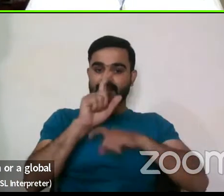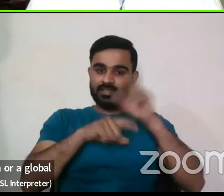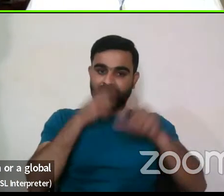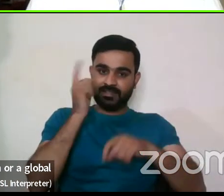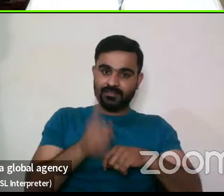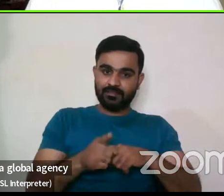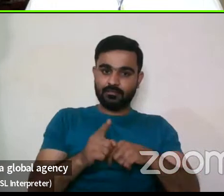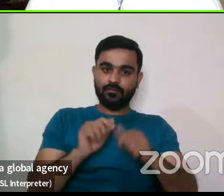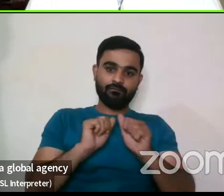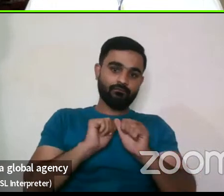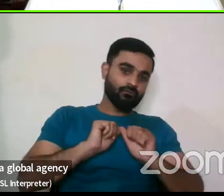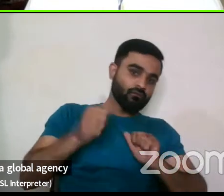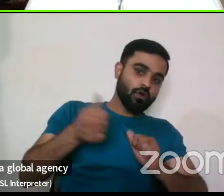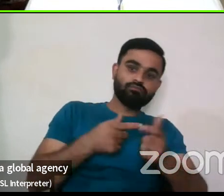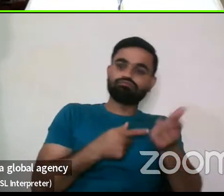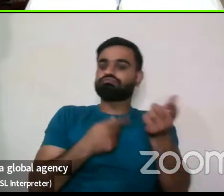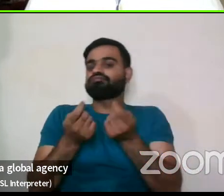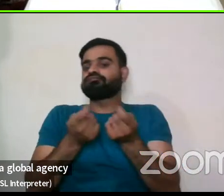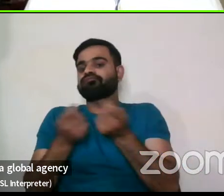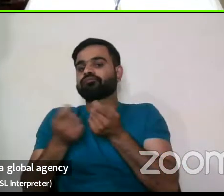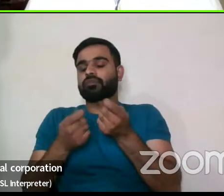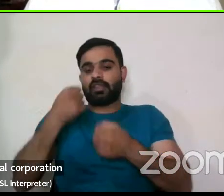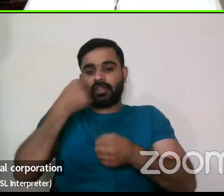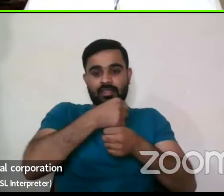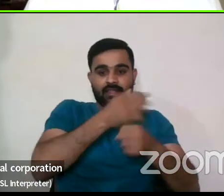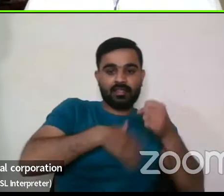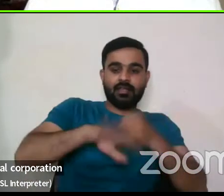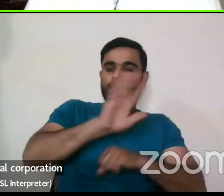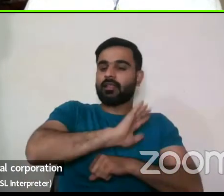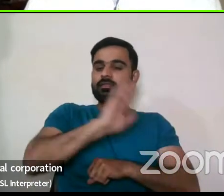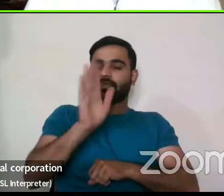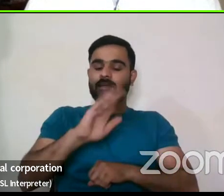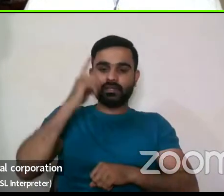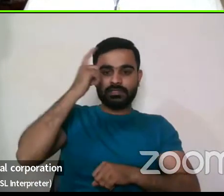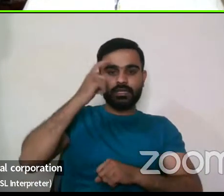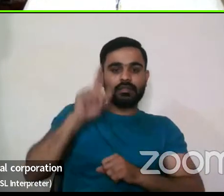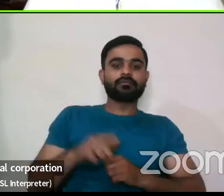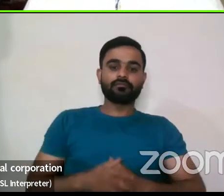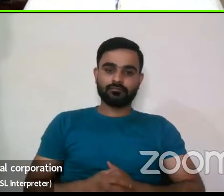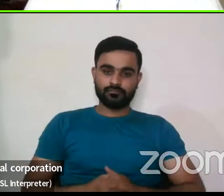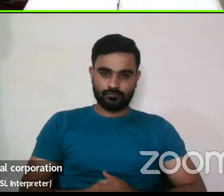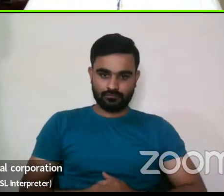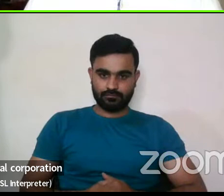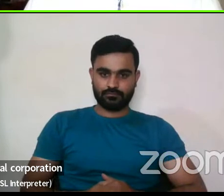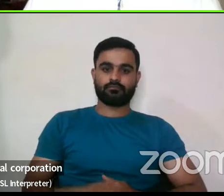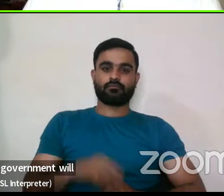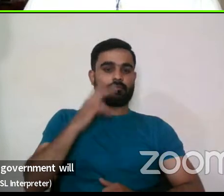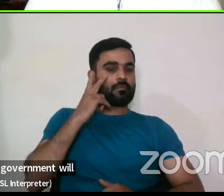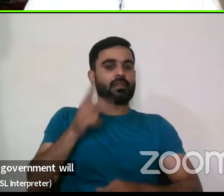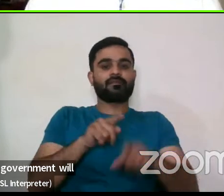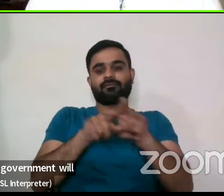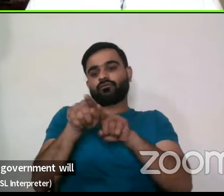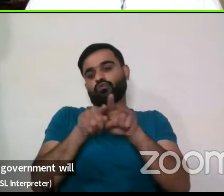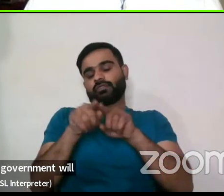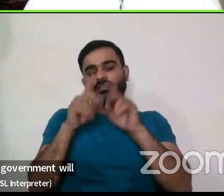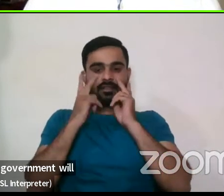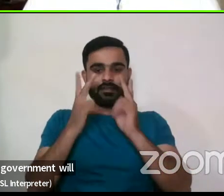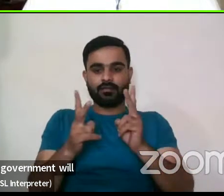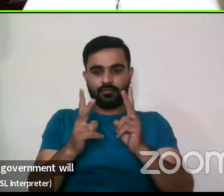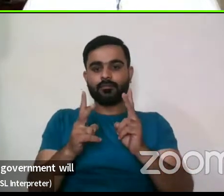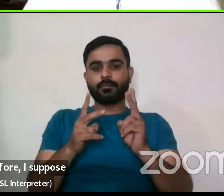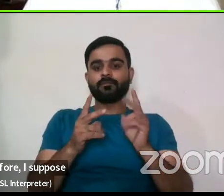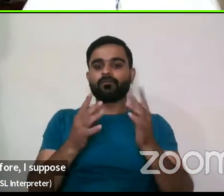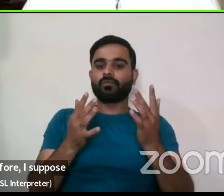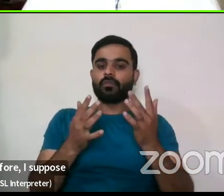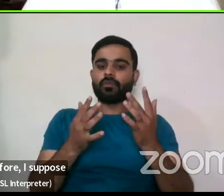a far better control than government will ever even think about. Right? So therefore, I suppose you see, Amber already pointed